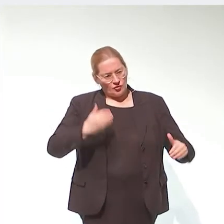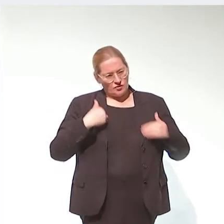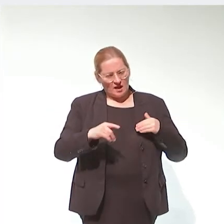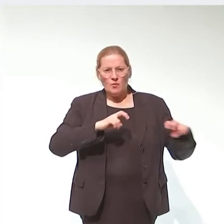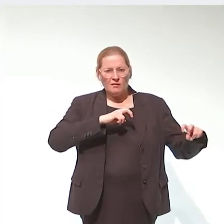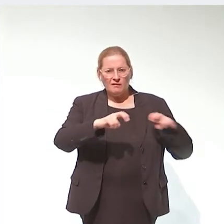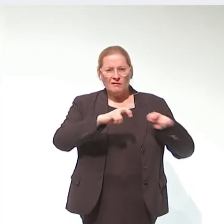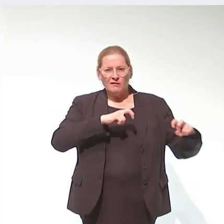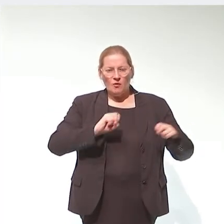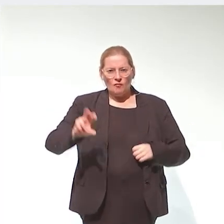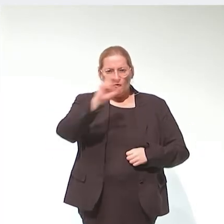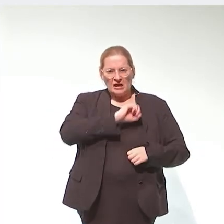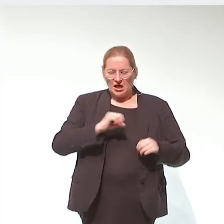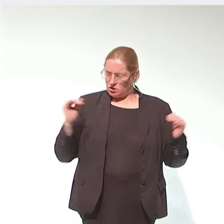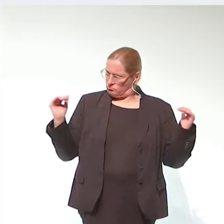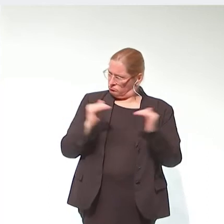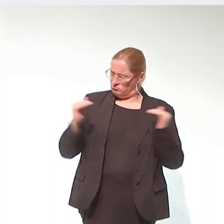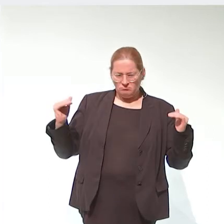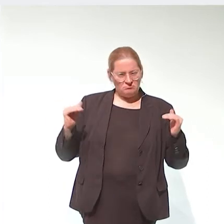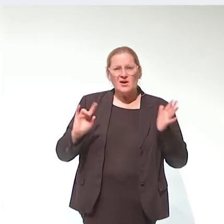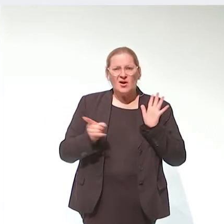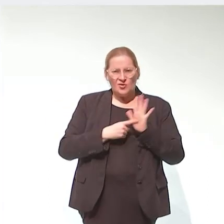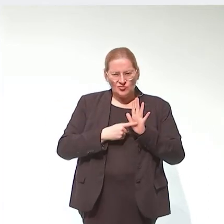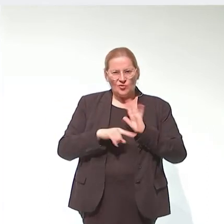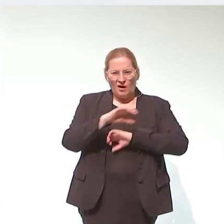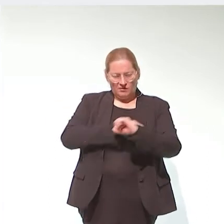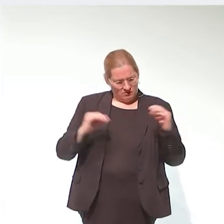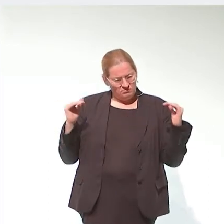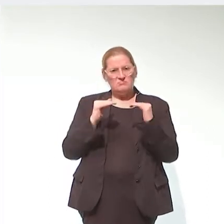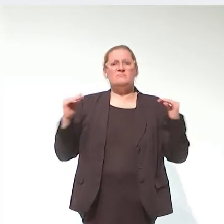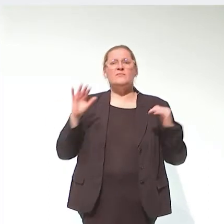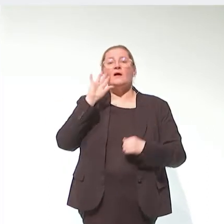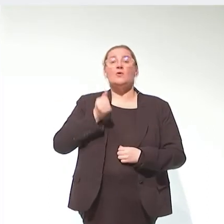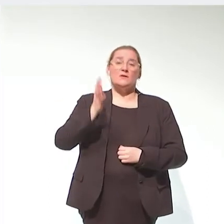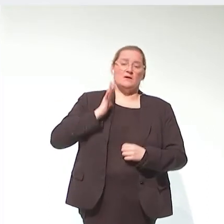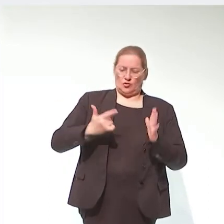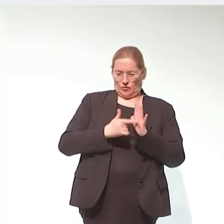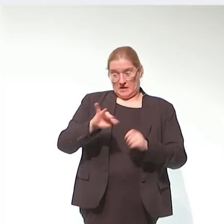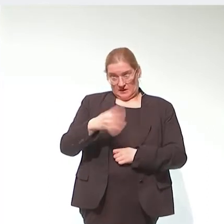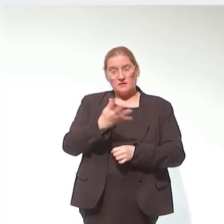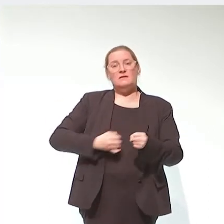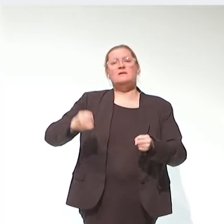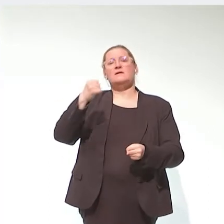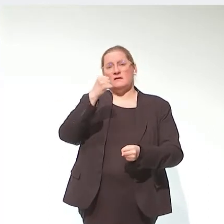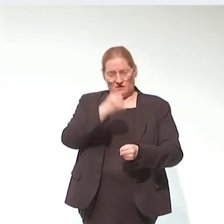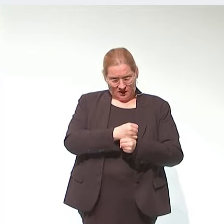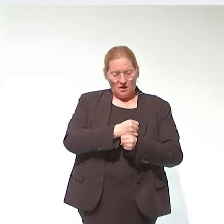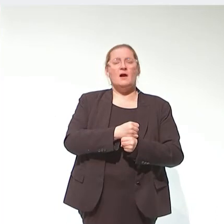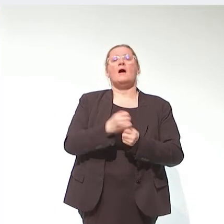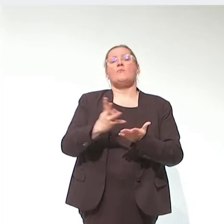2014, we started a project named We Can Do It. It's a project which